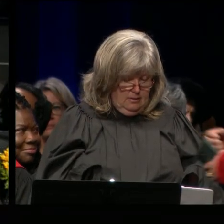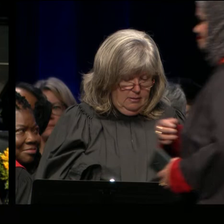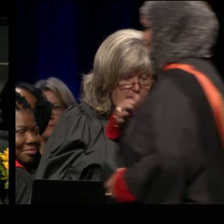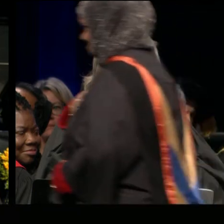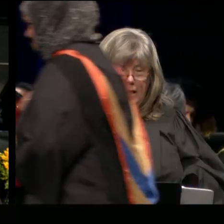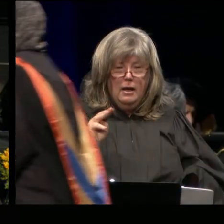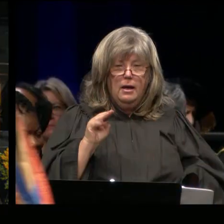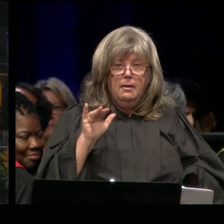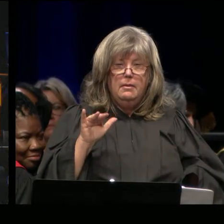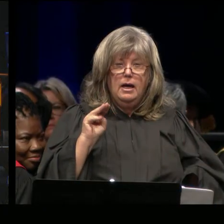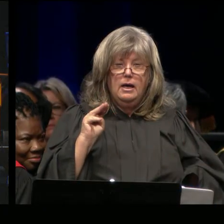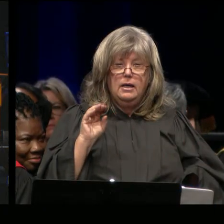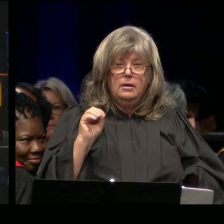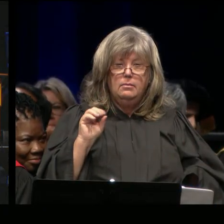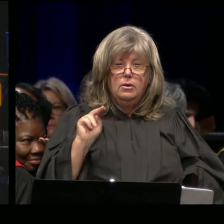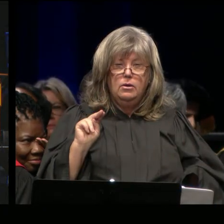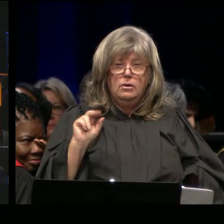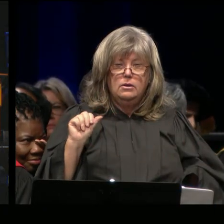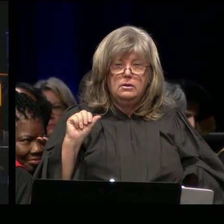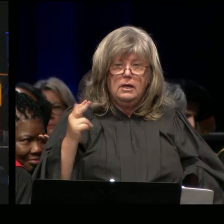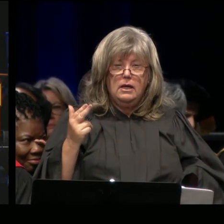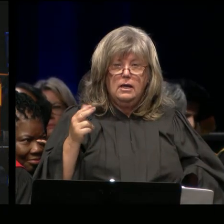Maimuna Meraj.